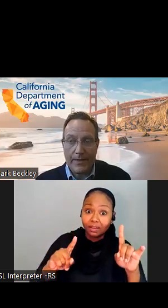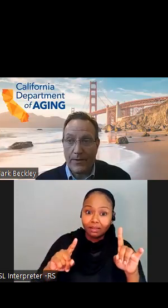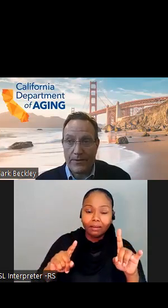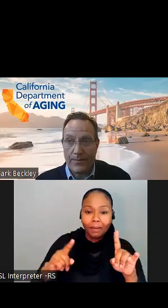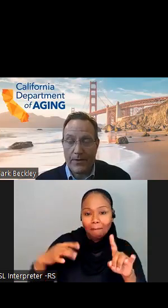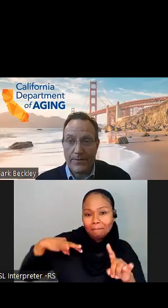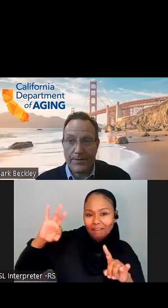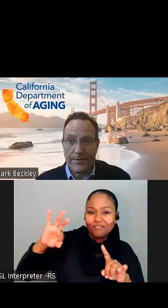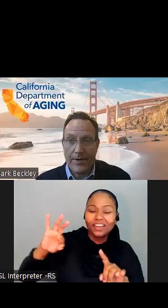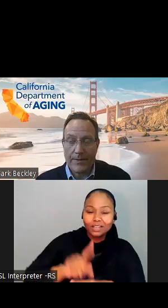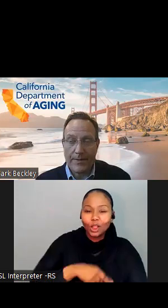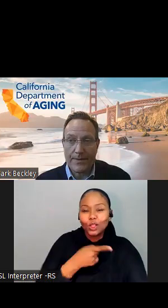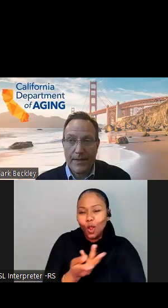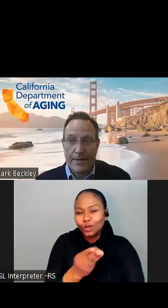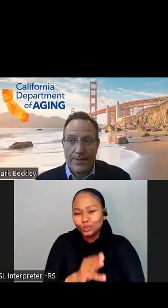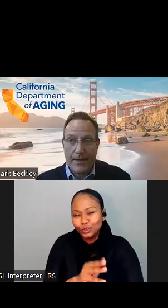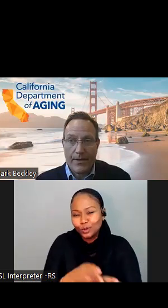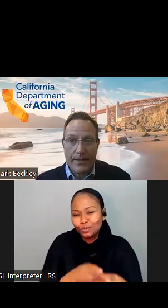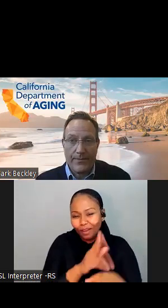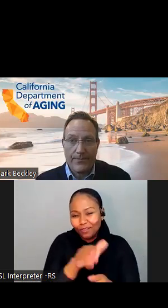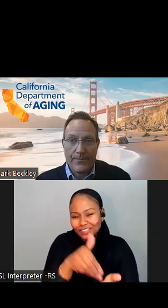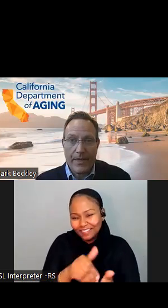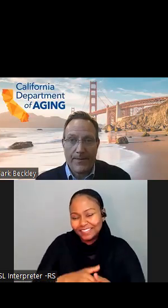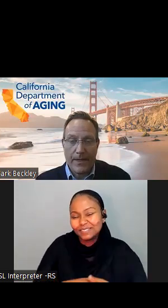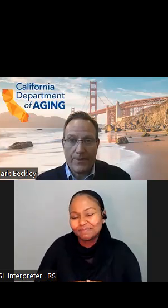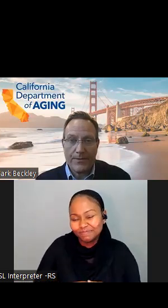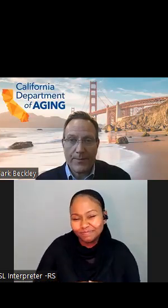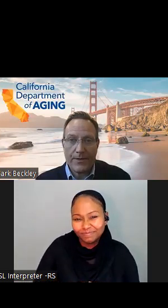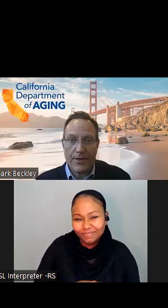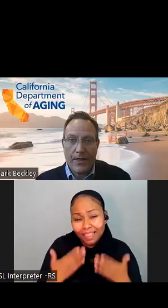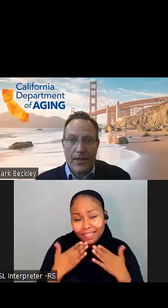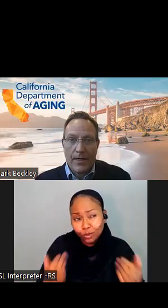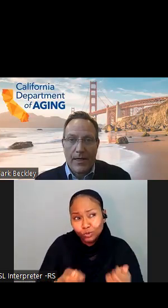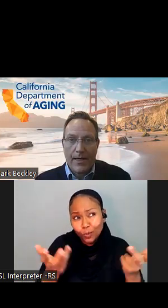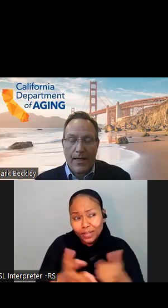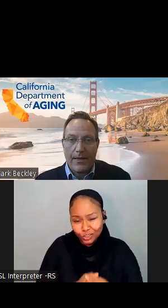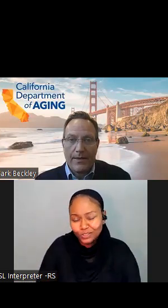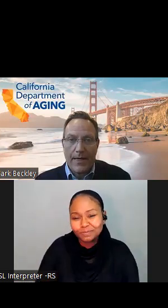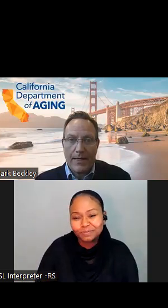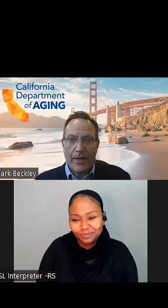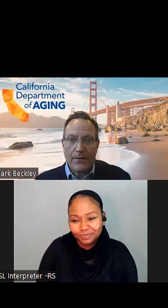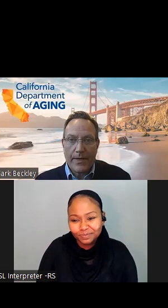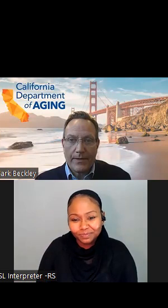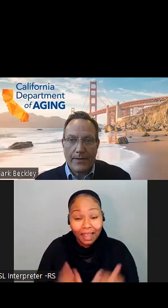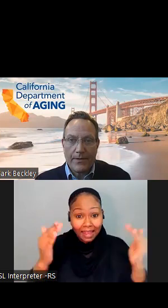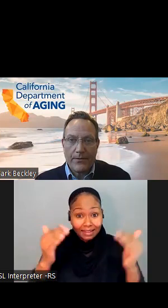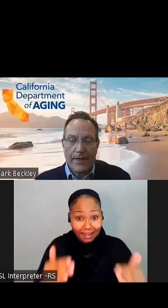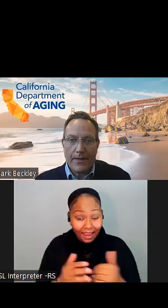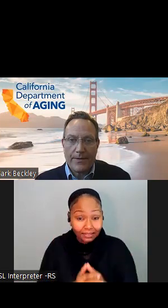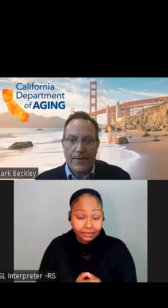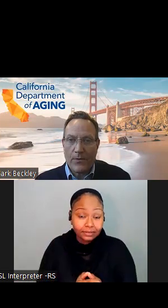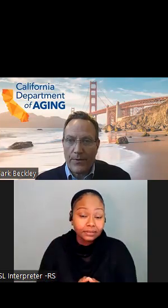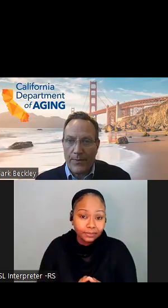of long-term care facility residents. So yeah, thank you so much. Next, what I would like to